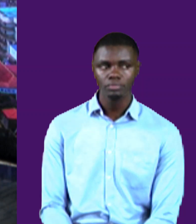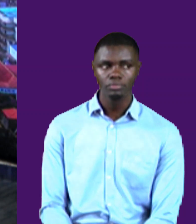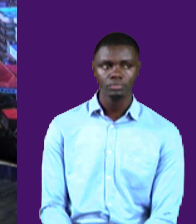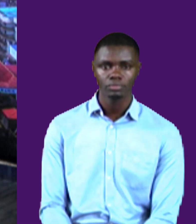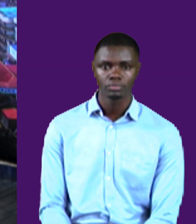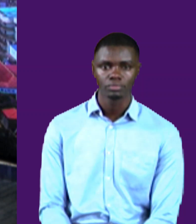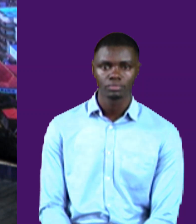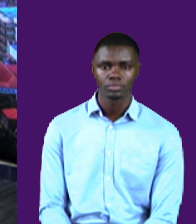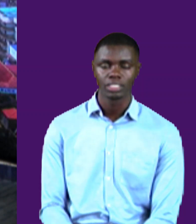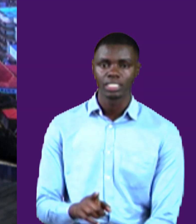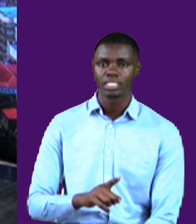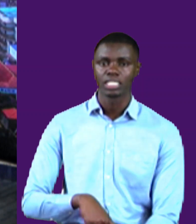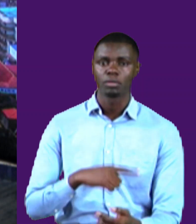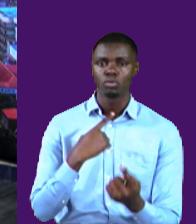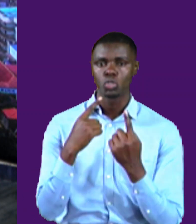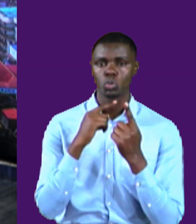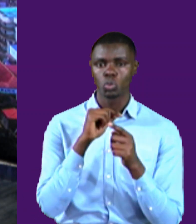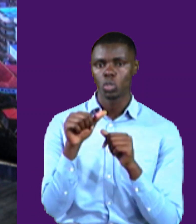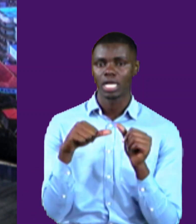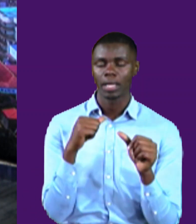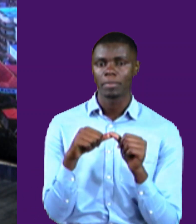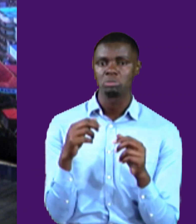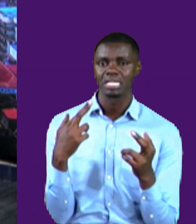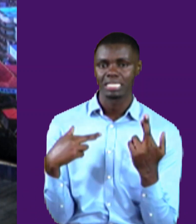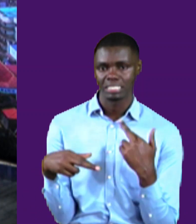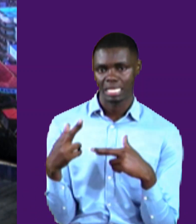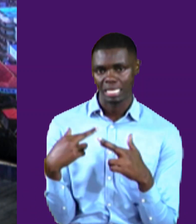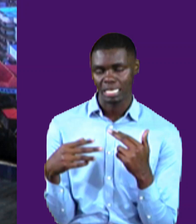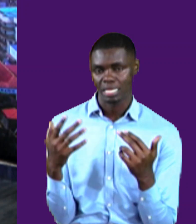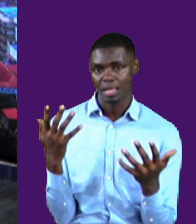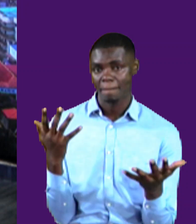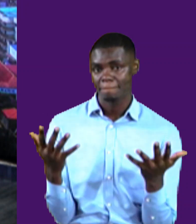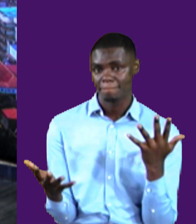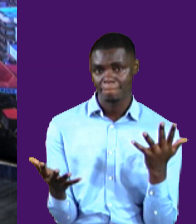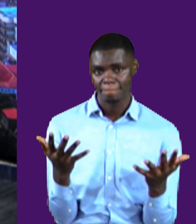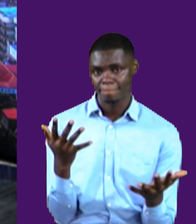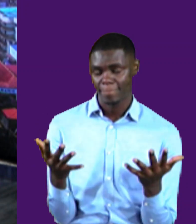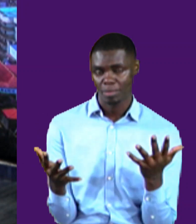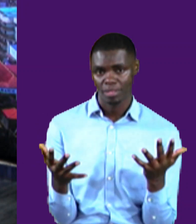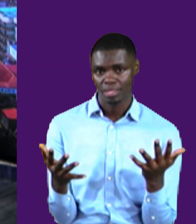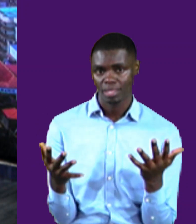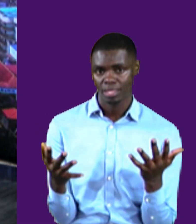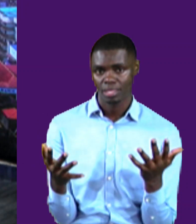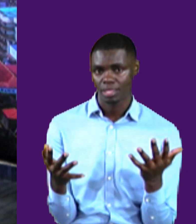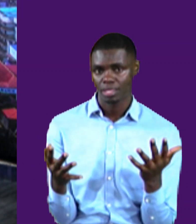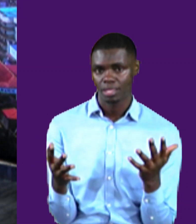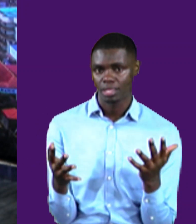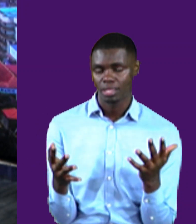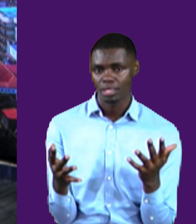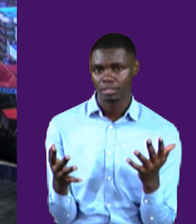about recycling, is when maybe for the